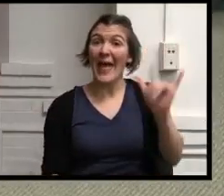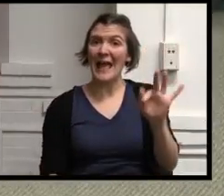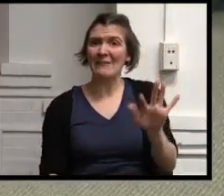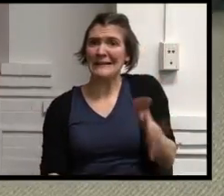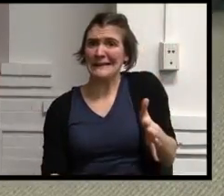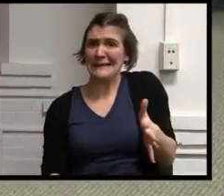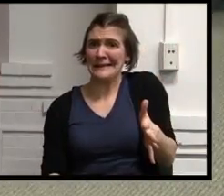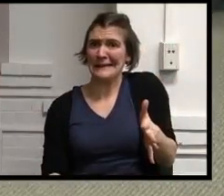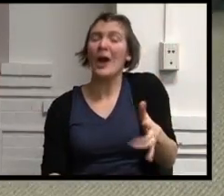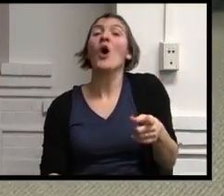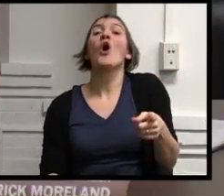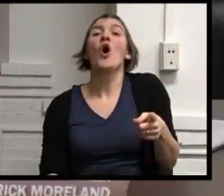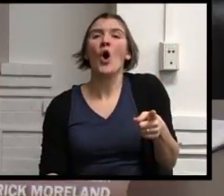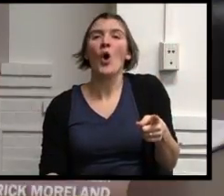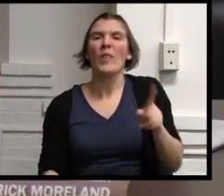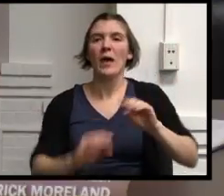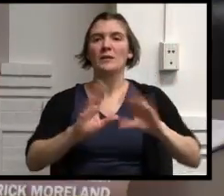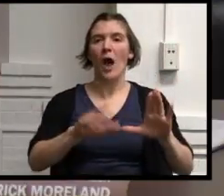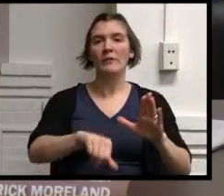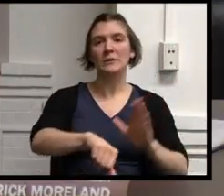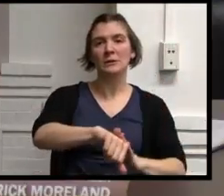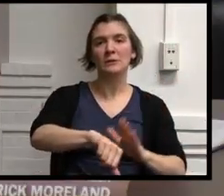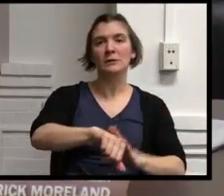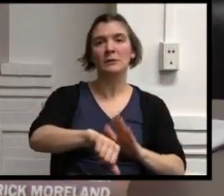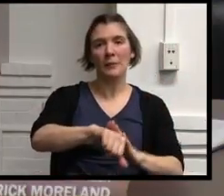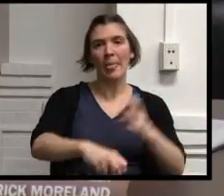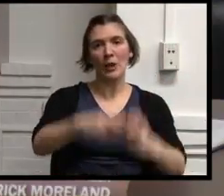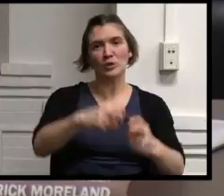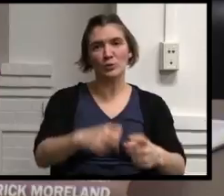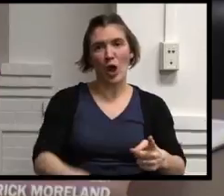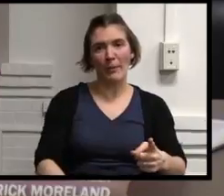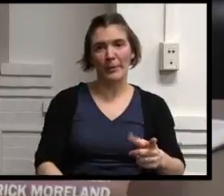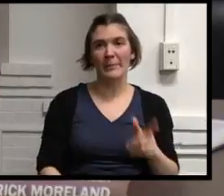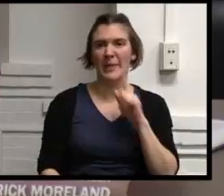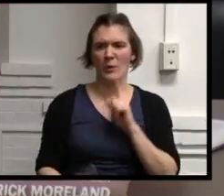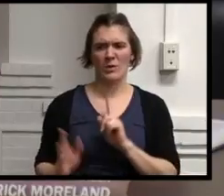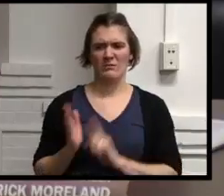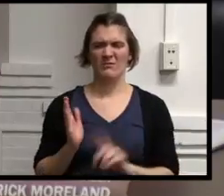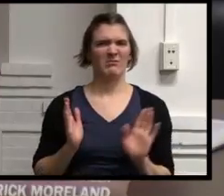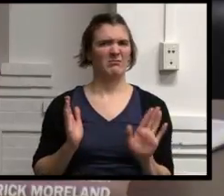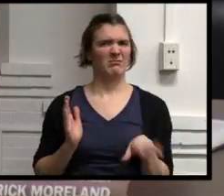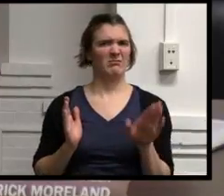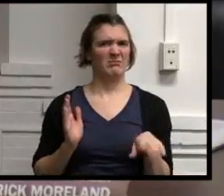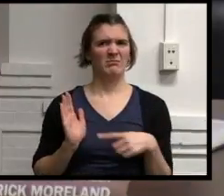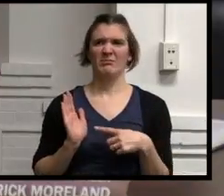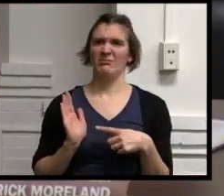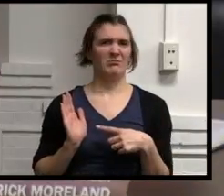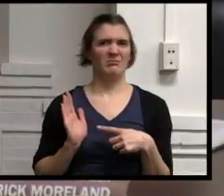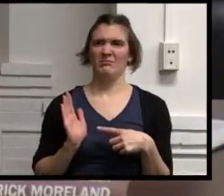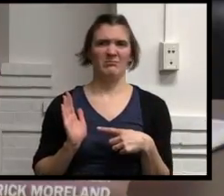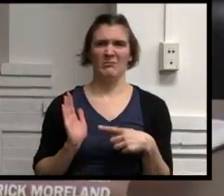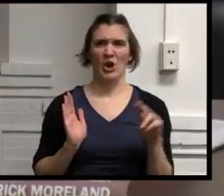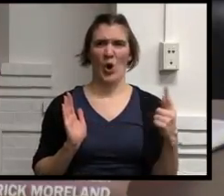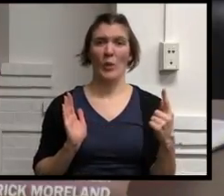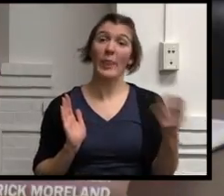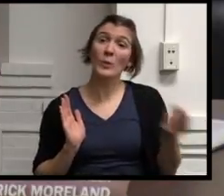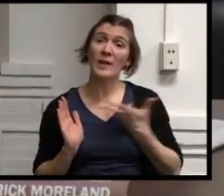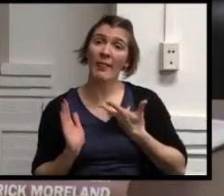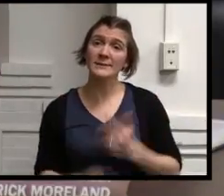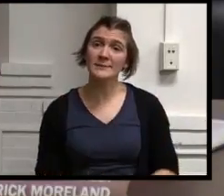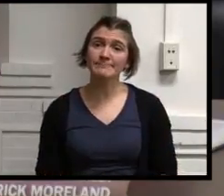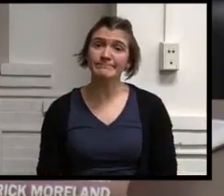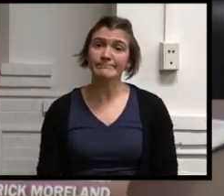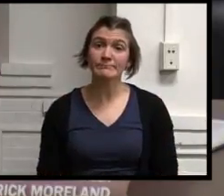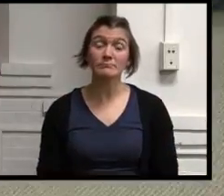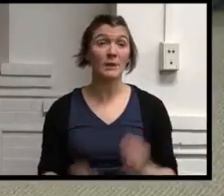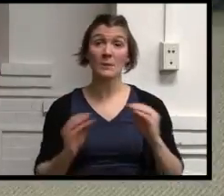don't express an opinion on it, but they do Right. test That it. they would say something that's not, right. They would say something if there were deficiencies. Great, thank you. Any